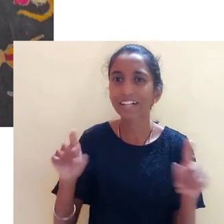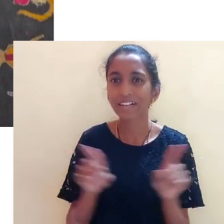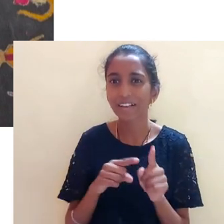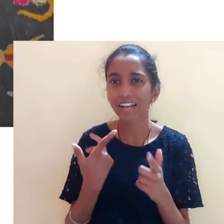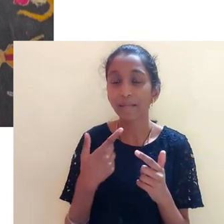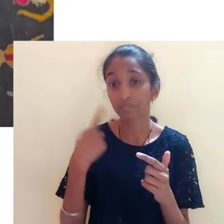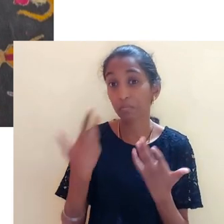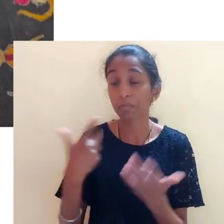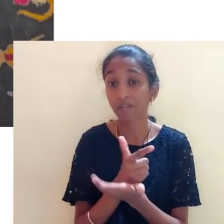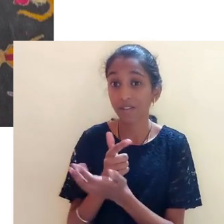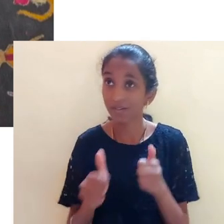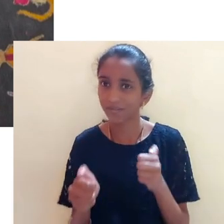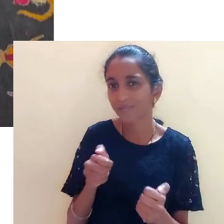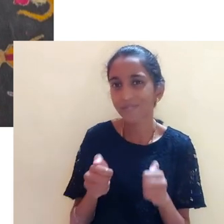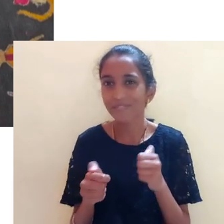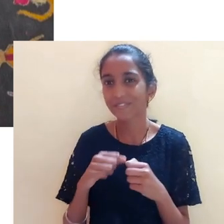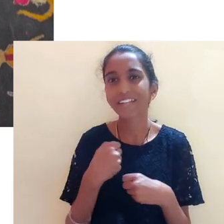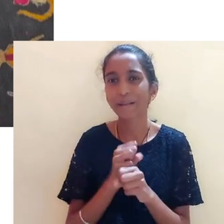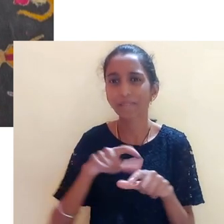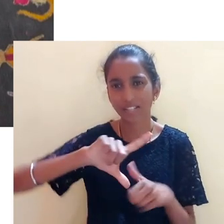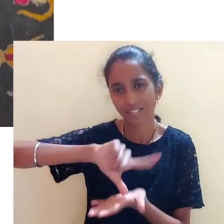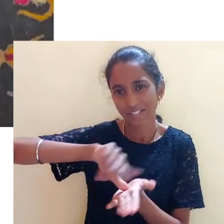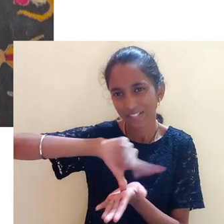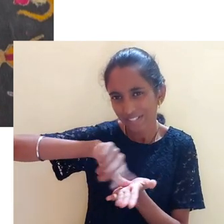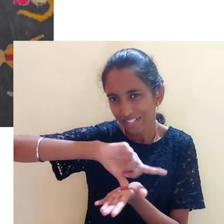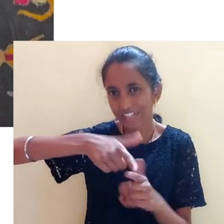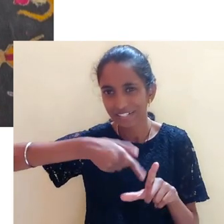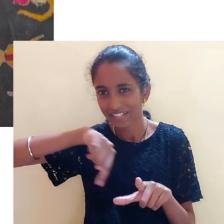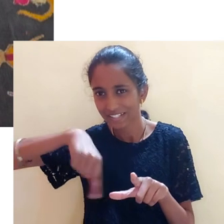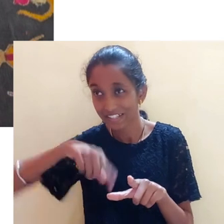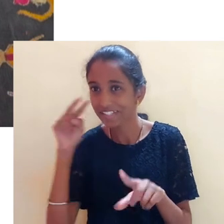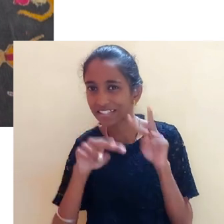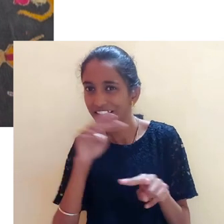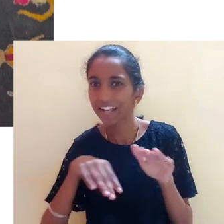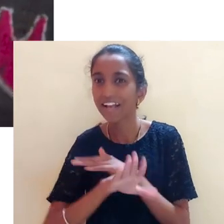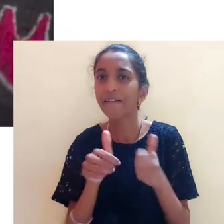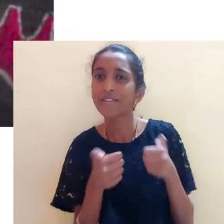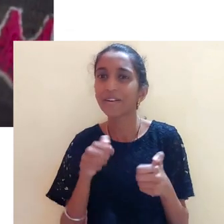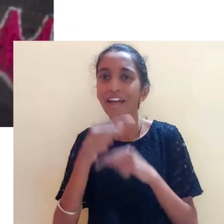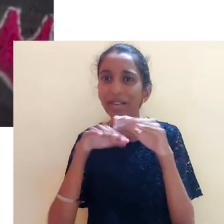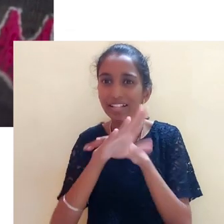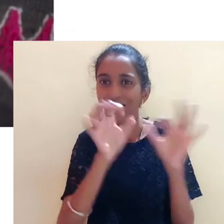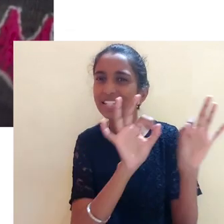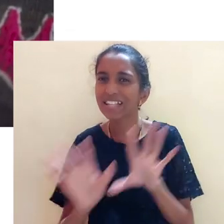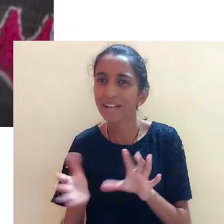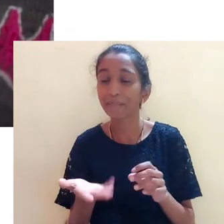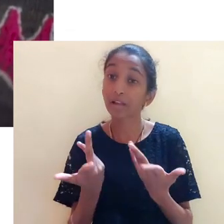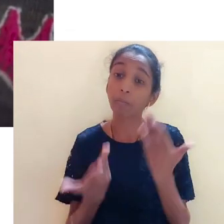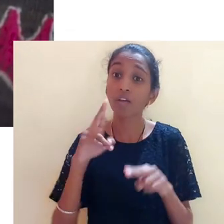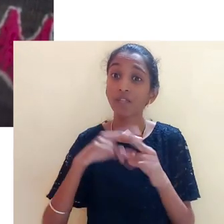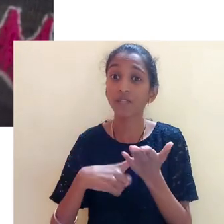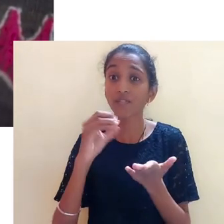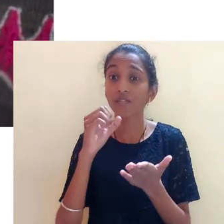guess it's like also because it looks like the geometrical, like pixelated-y stuff that you see in video games. But I guess maybe you could think of it like a